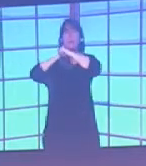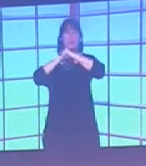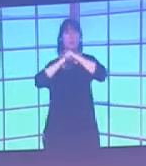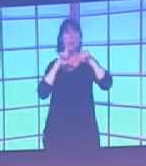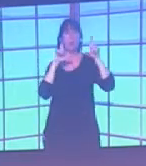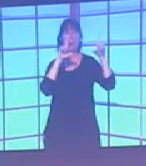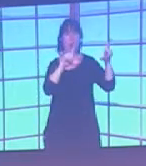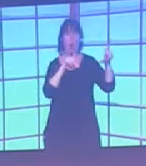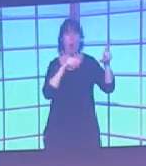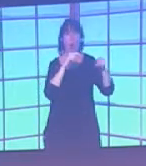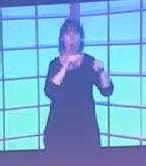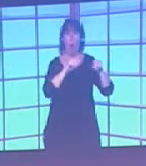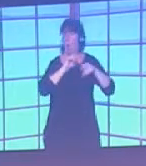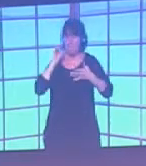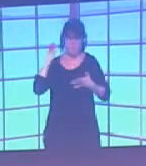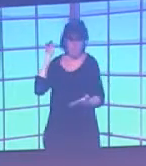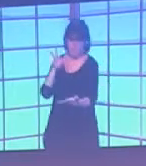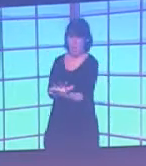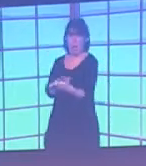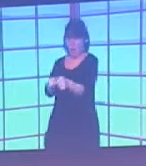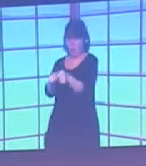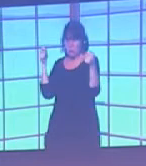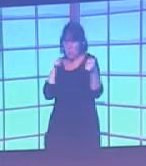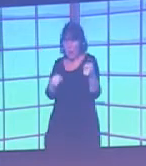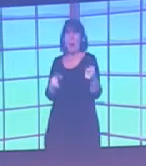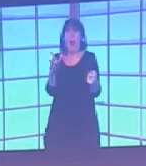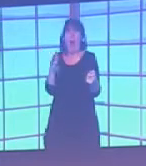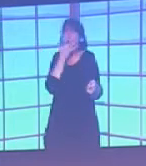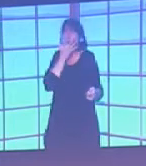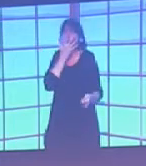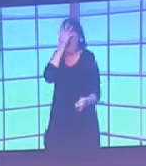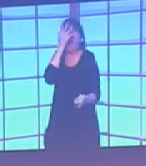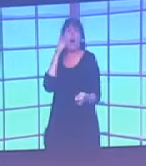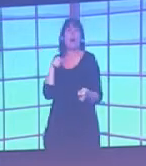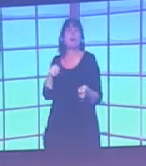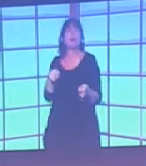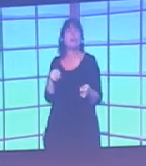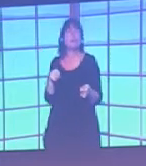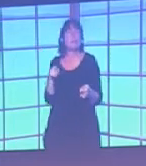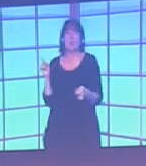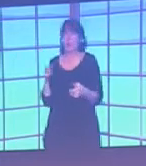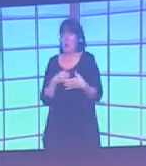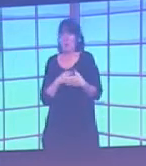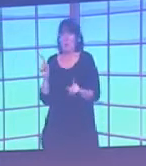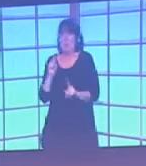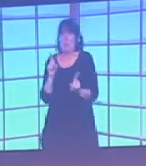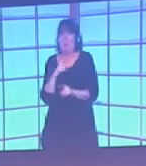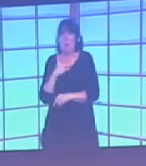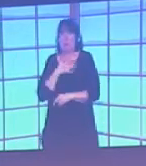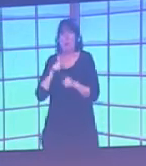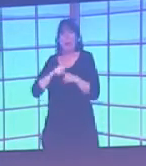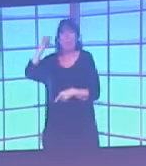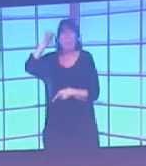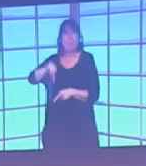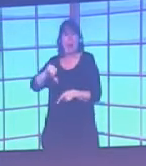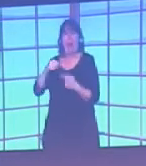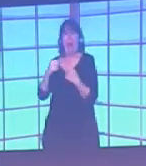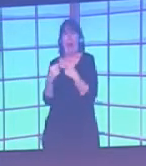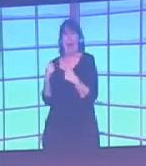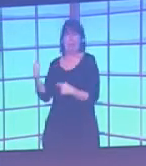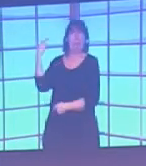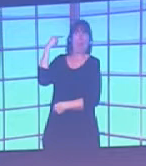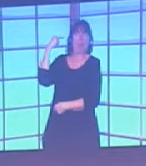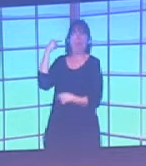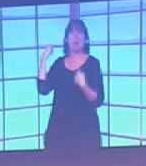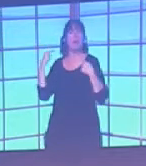national headlines. That's something that the clubs don't want to have. And I think it's their responsibility to make sure